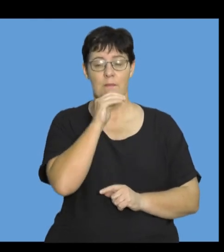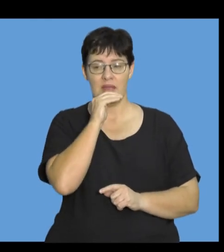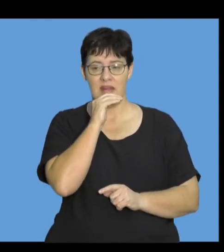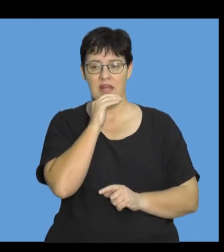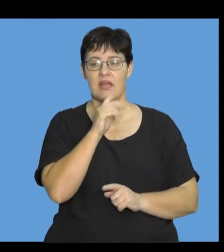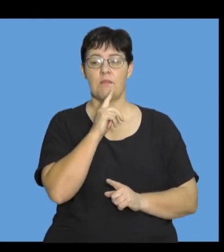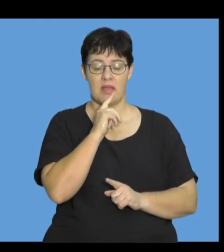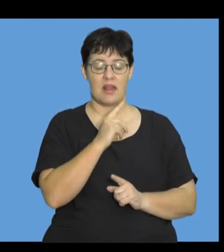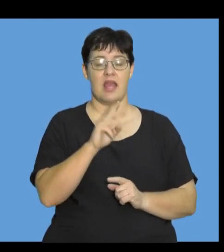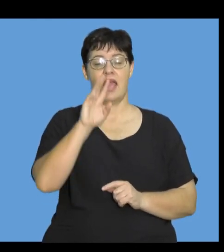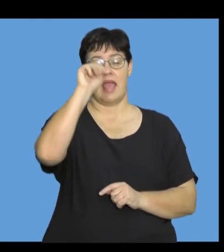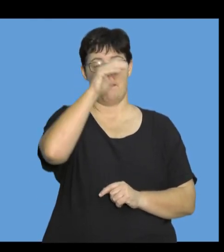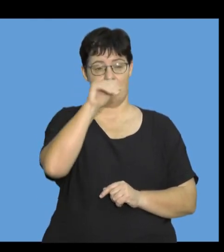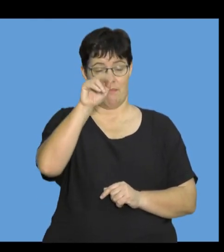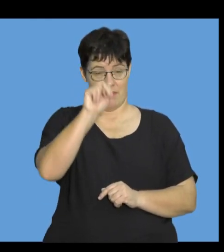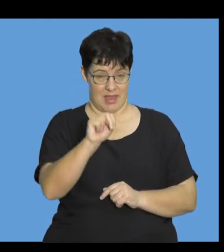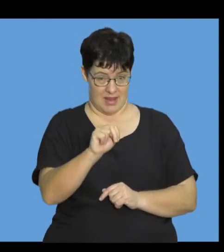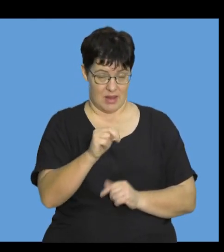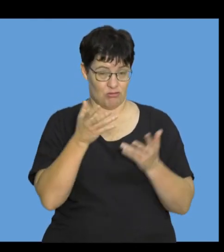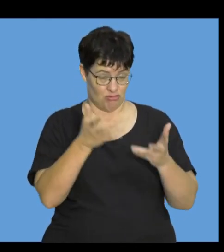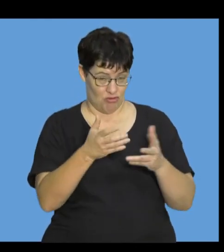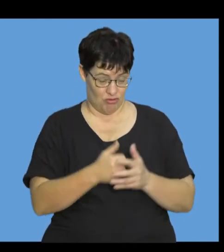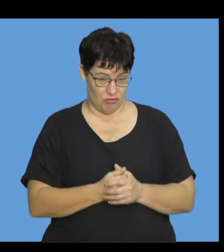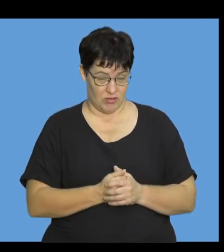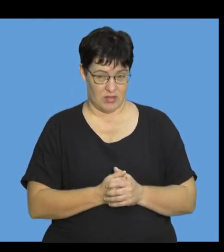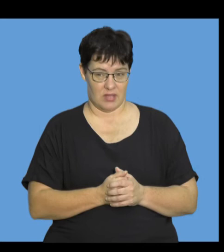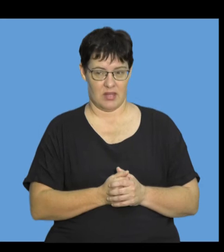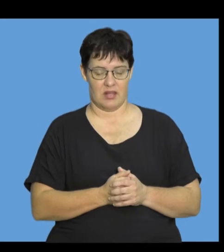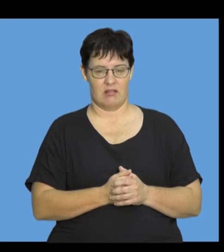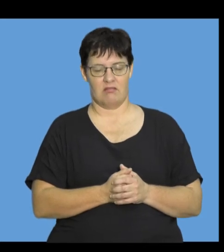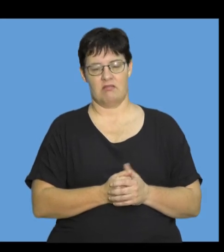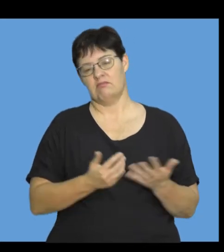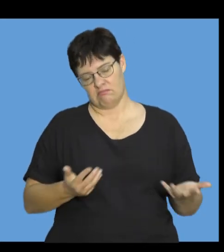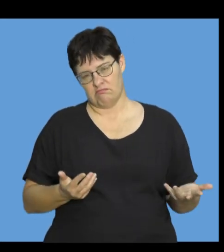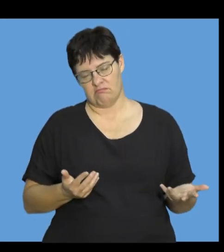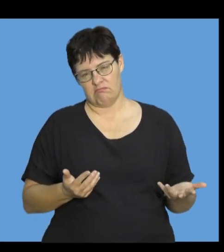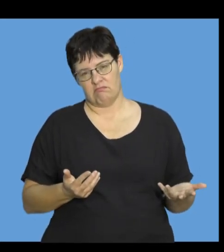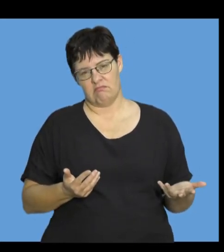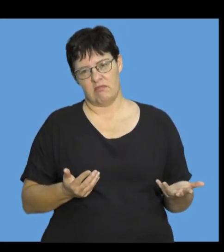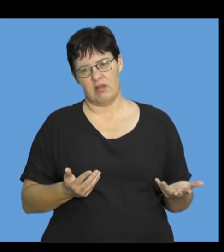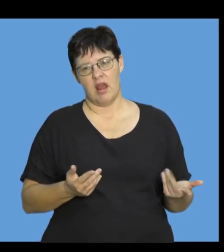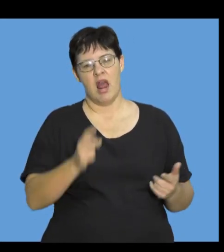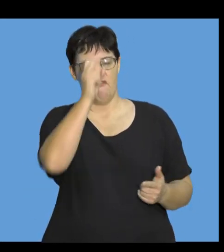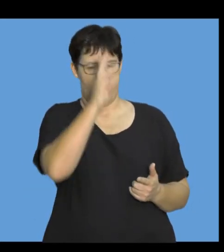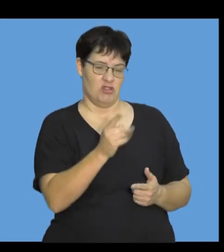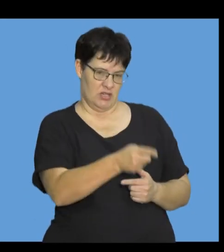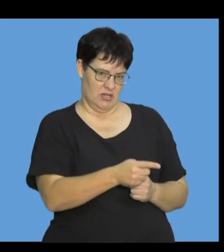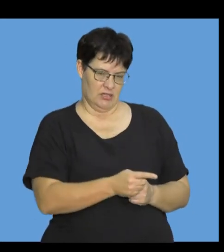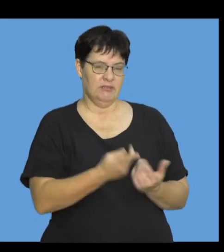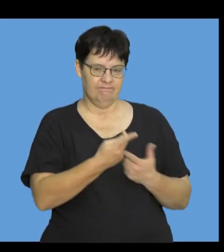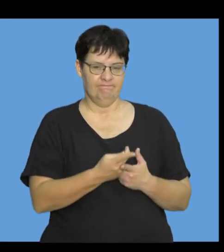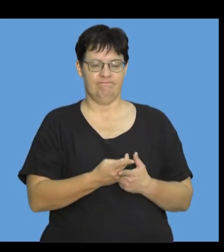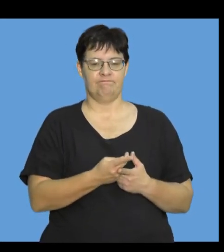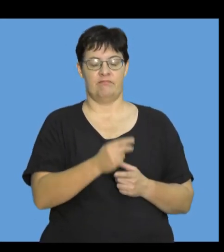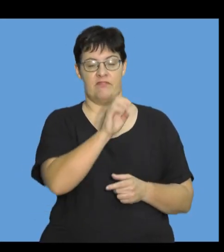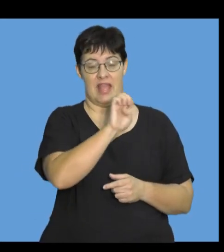rational exponent will be in the form of m over n, right? That's a fraction rather of an